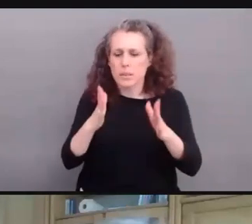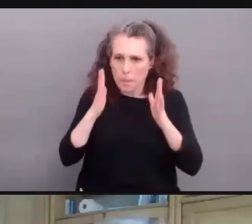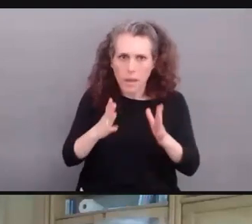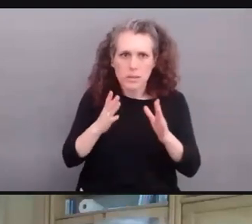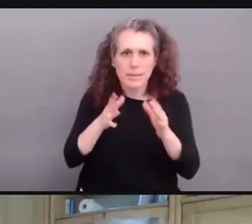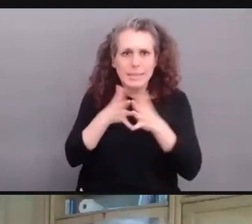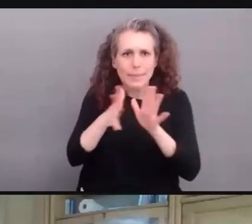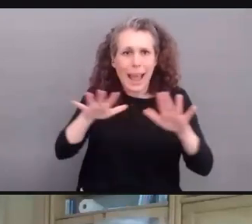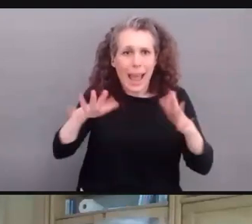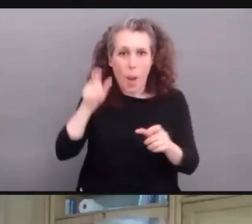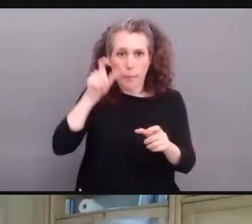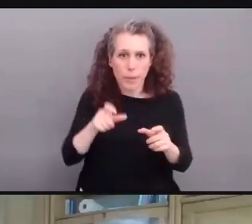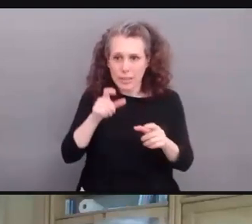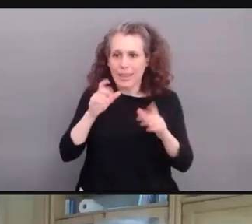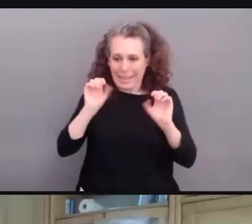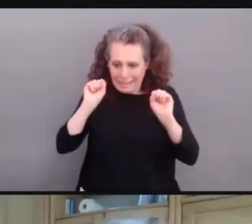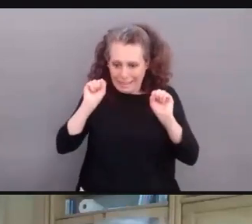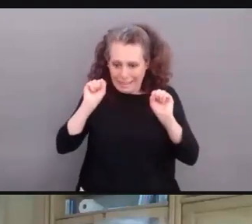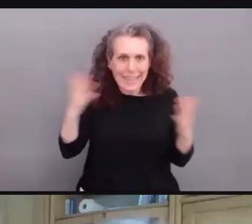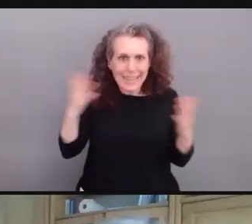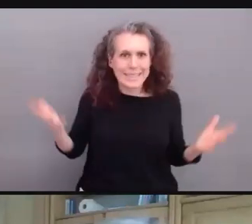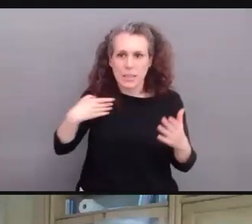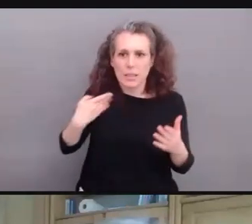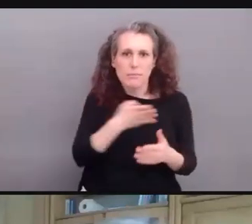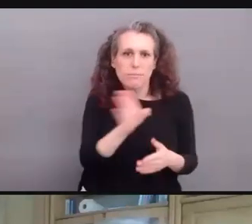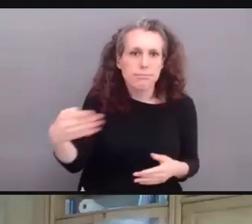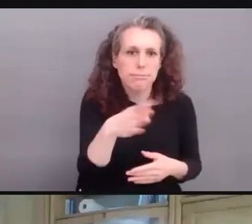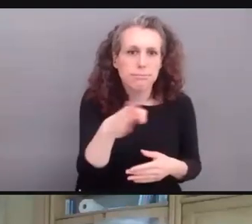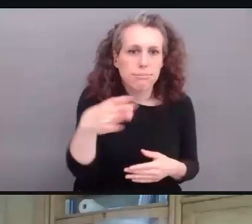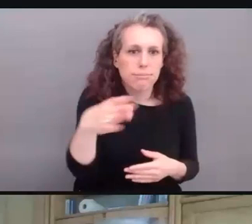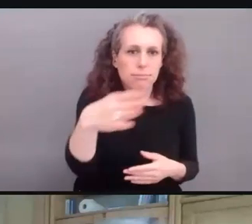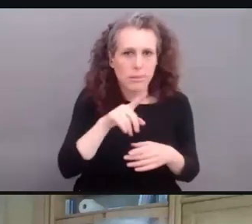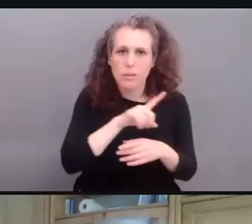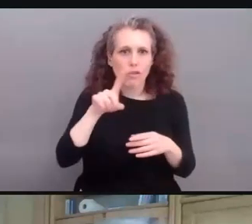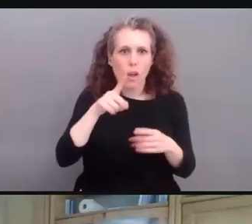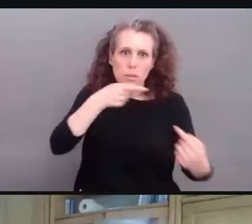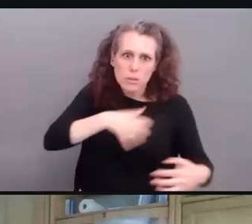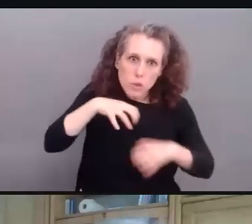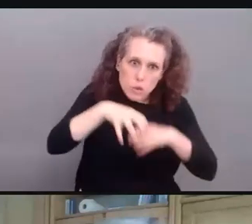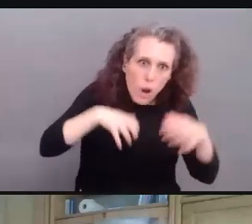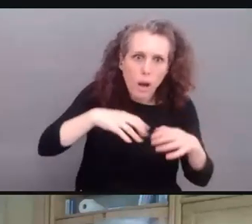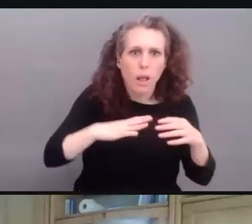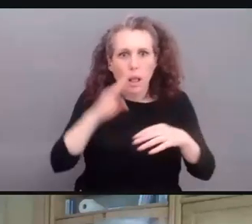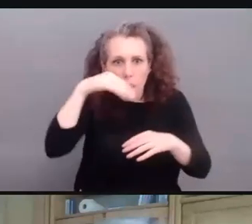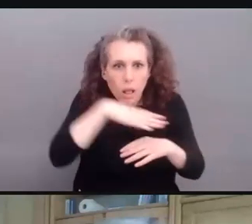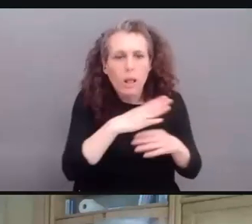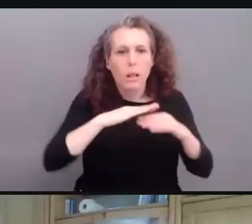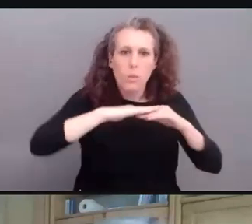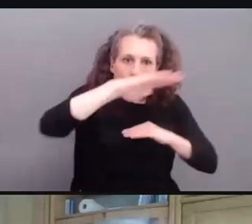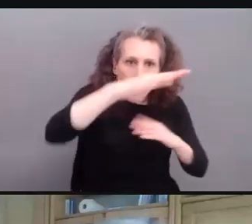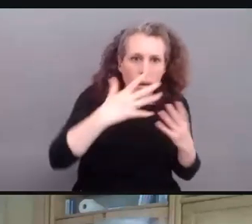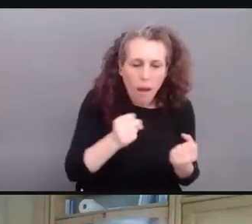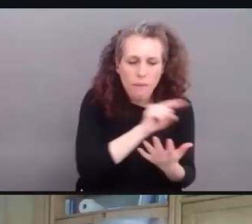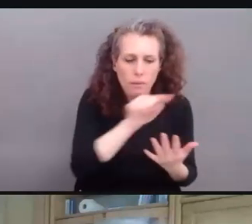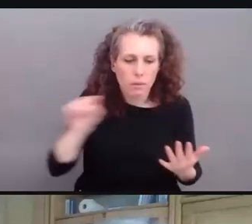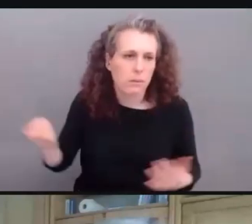infrastructure, which we also decided to take it as a basis, as many countries